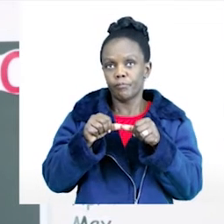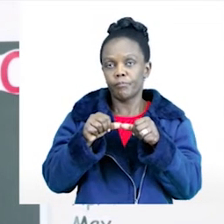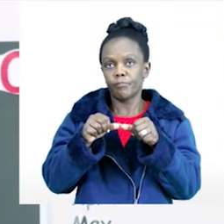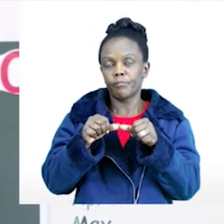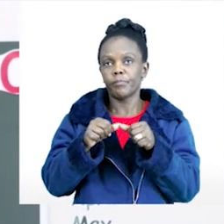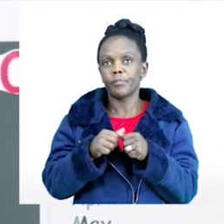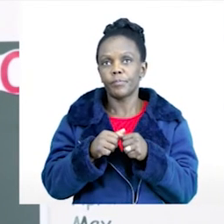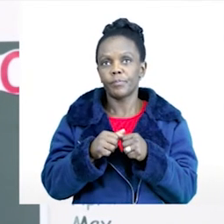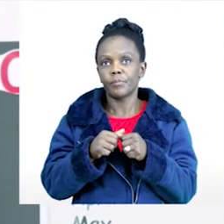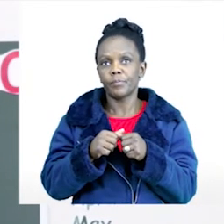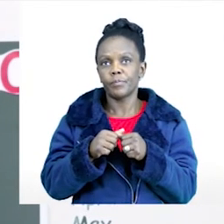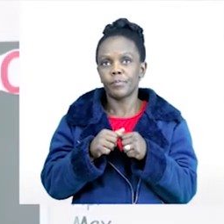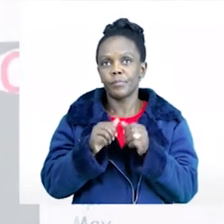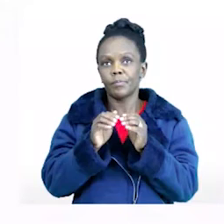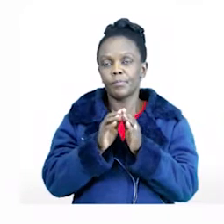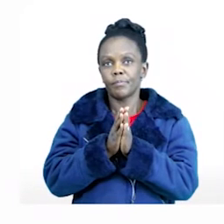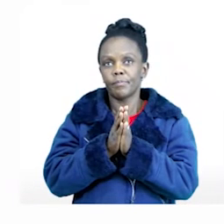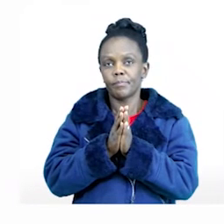next exercise on page 16.